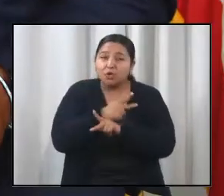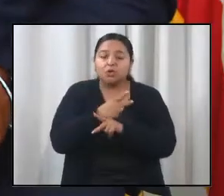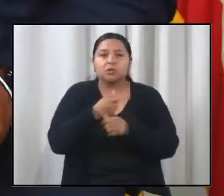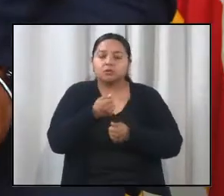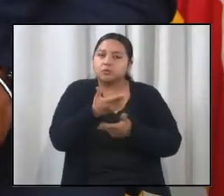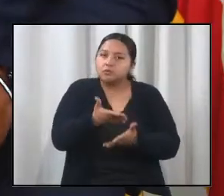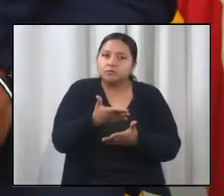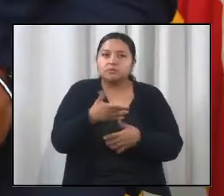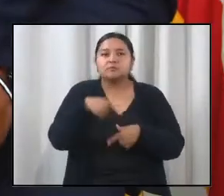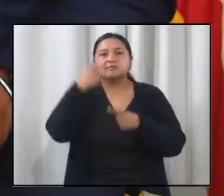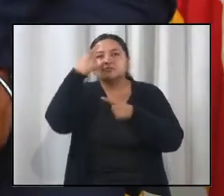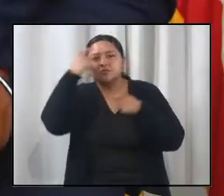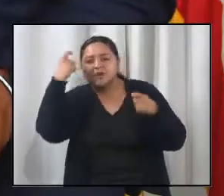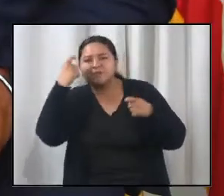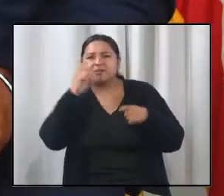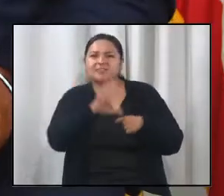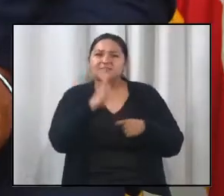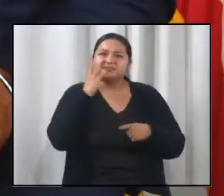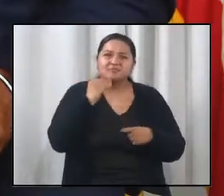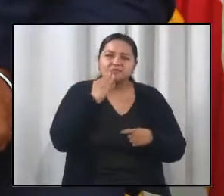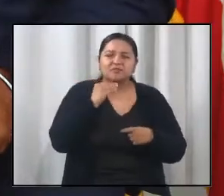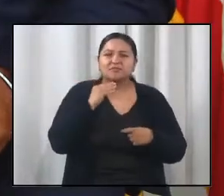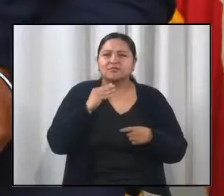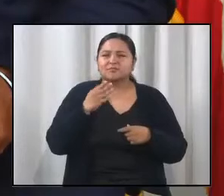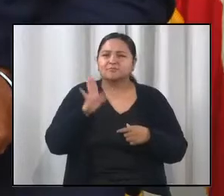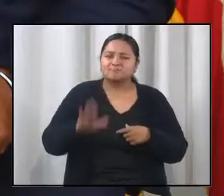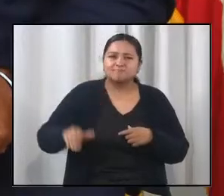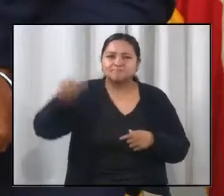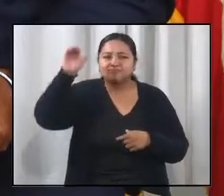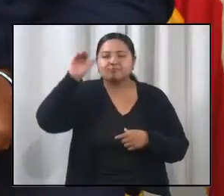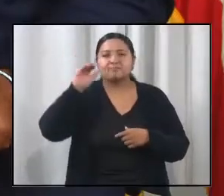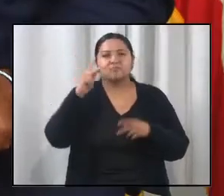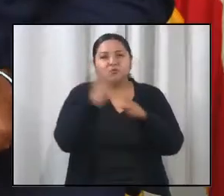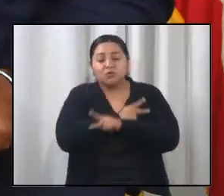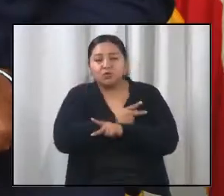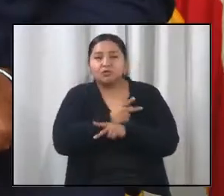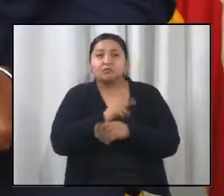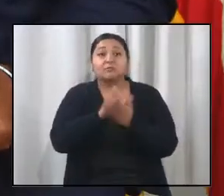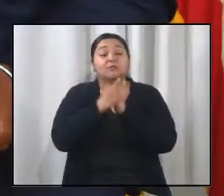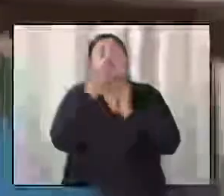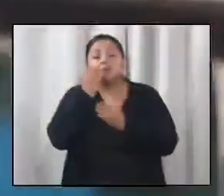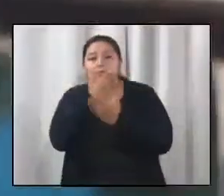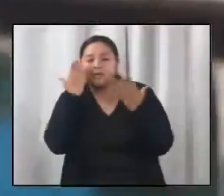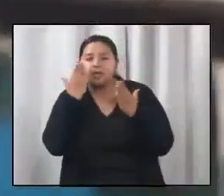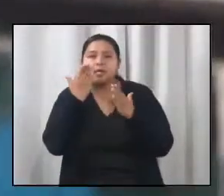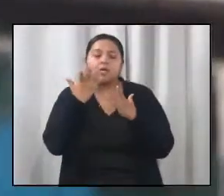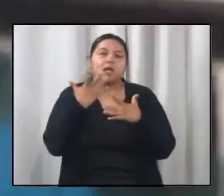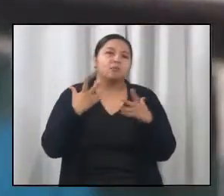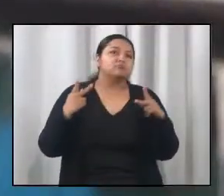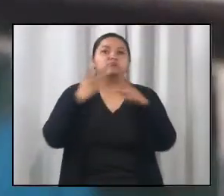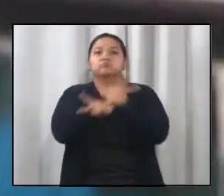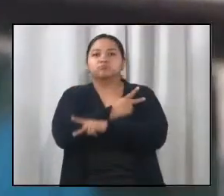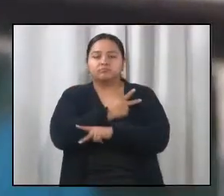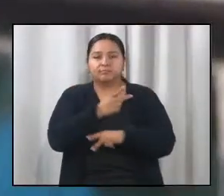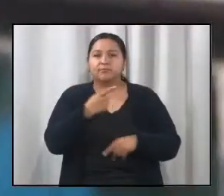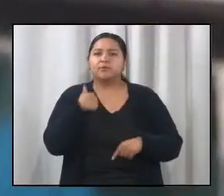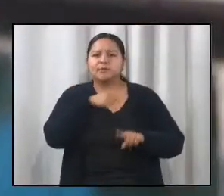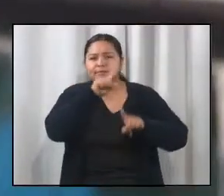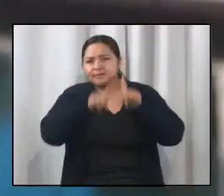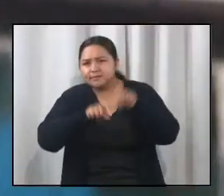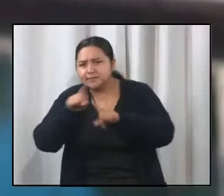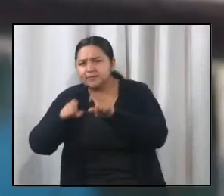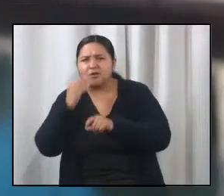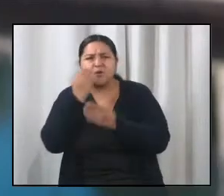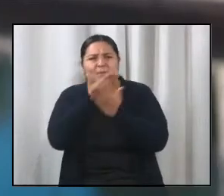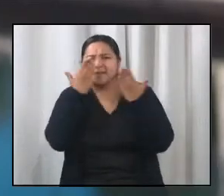experienced throughout lifetime, but especially as people are falling into and experiencing homelessness. When asked what led to their homelessness, 11%